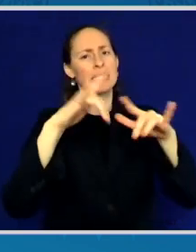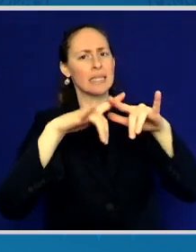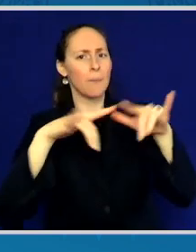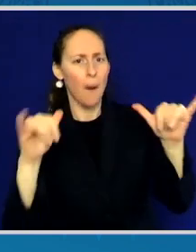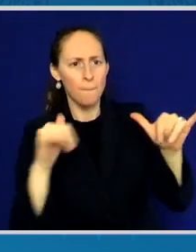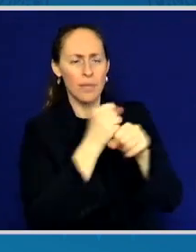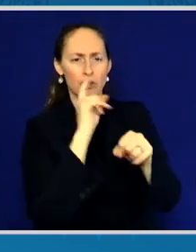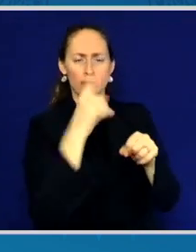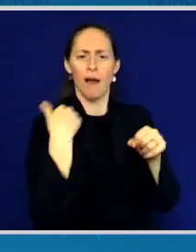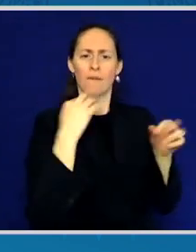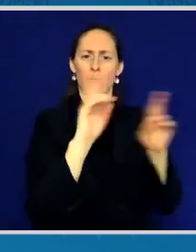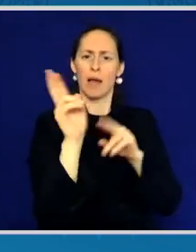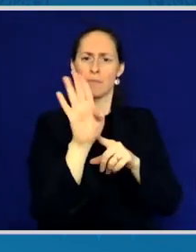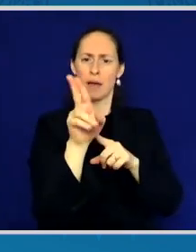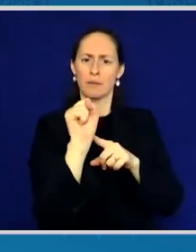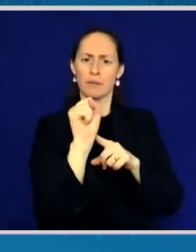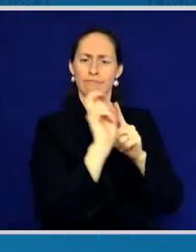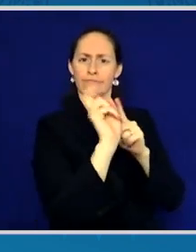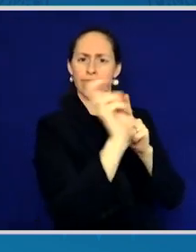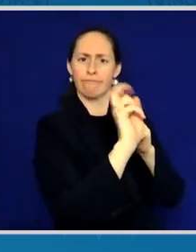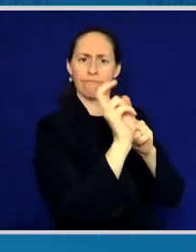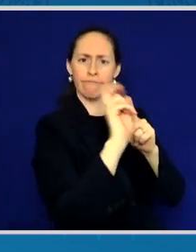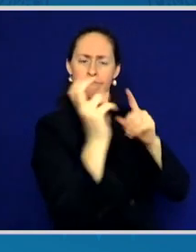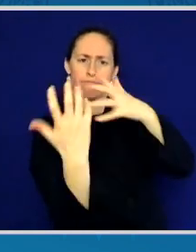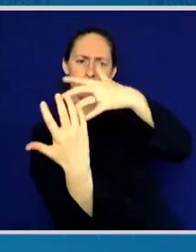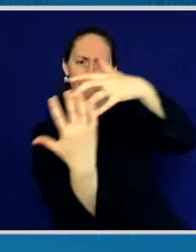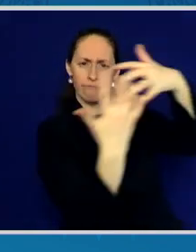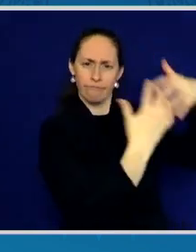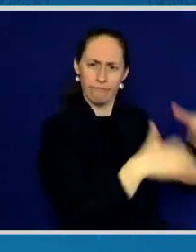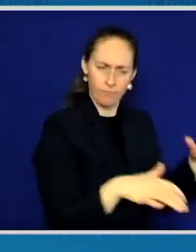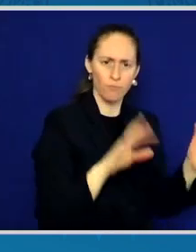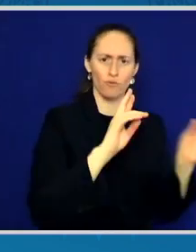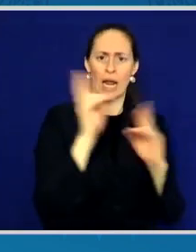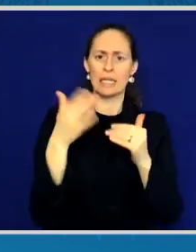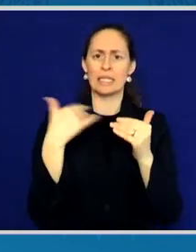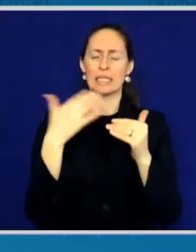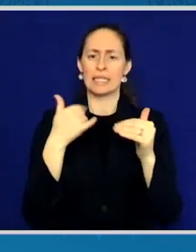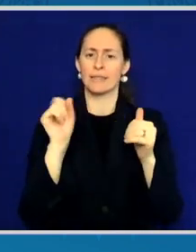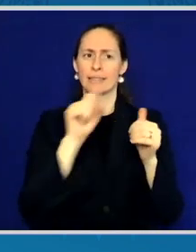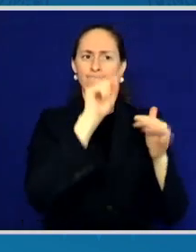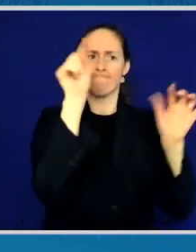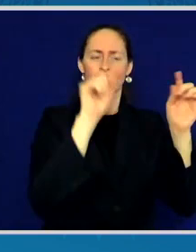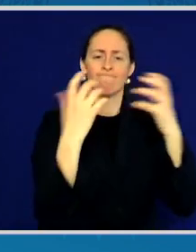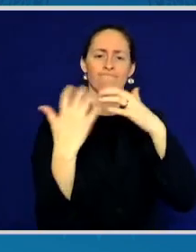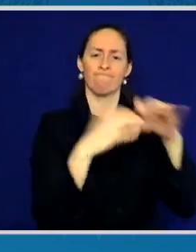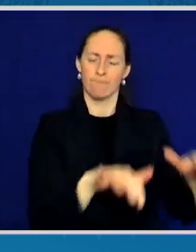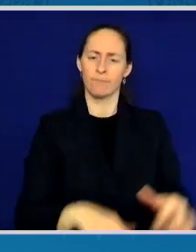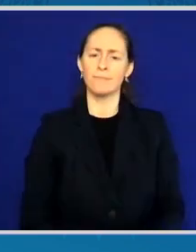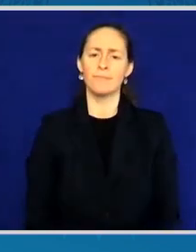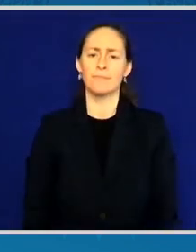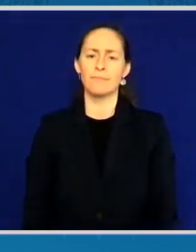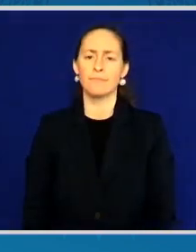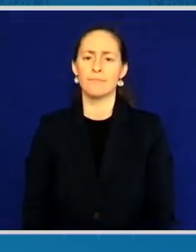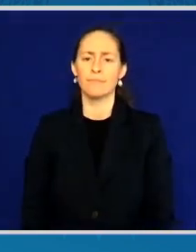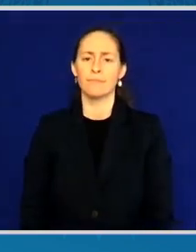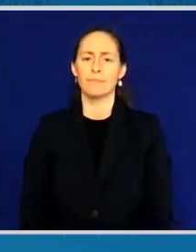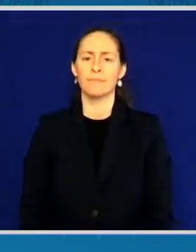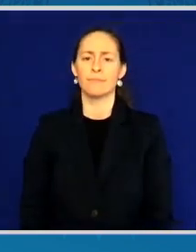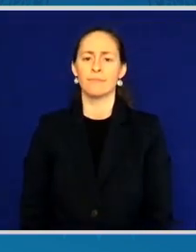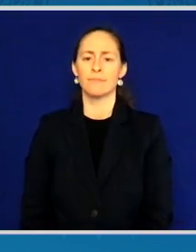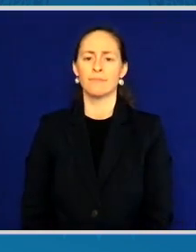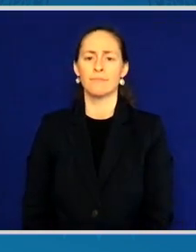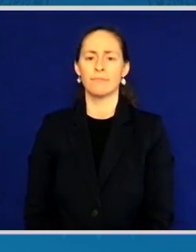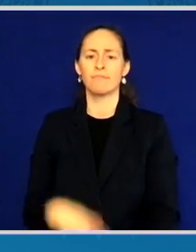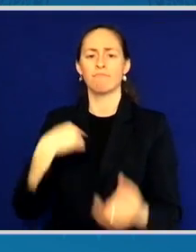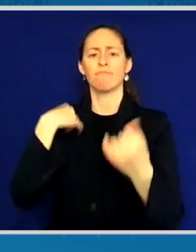districts within to make sure everybody has that opportunity. That's great. You said something too, Jill, about, and I wanted to ask Eddie about